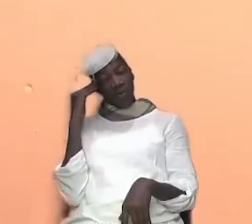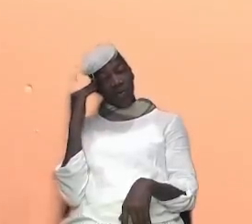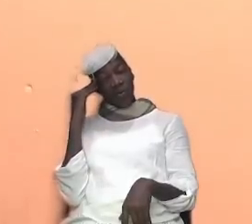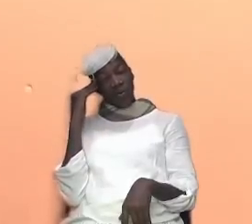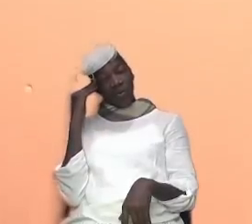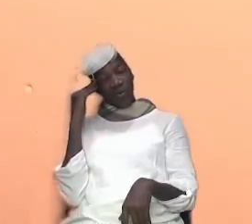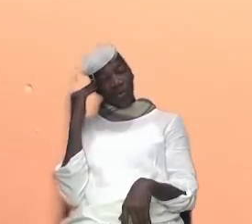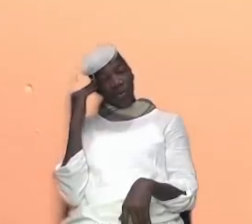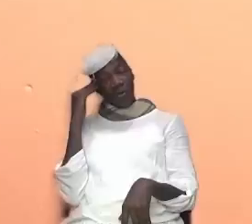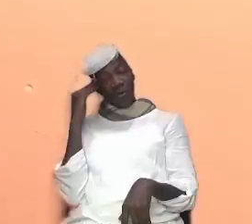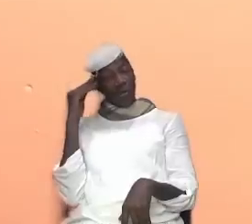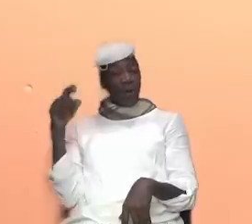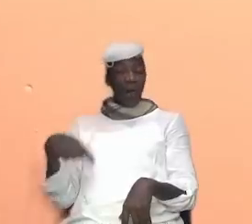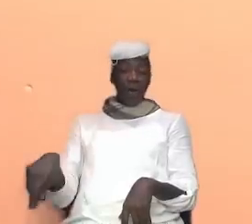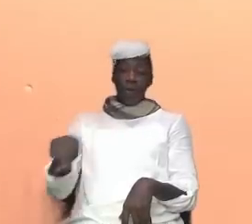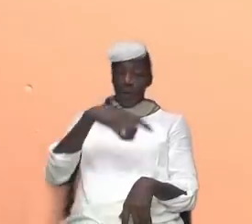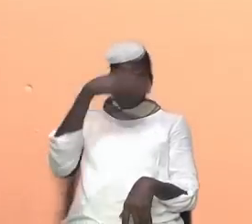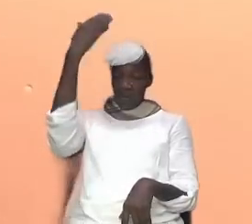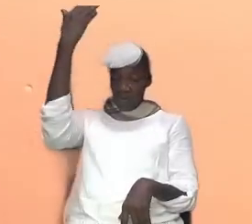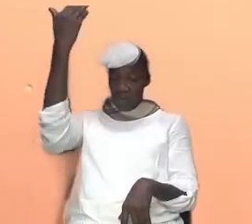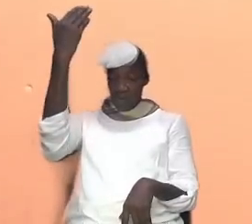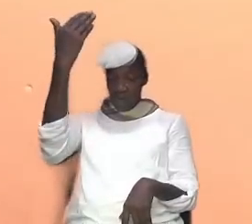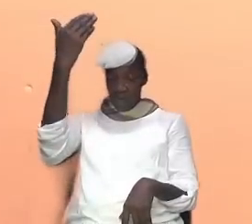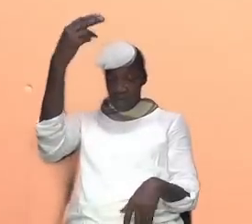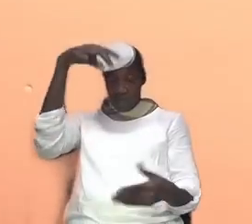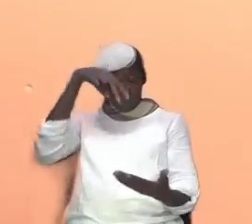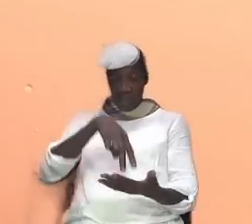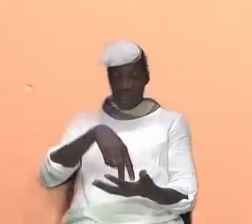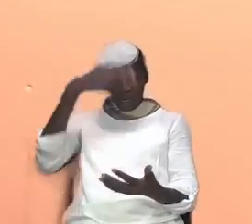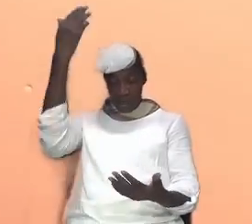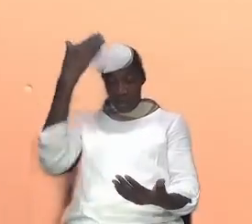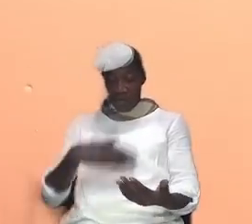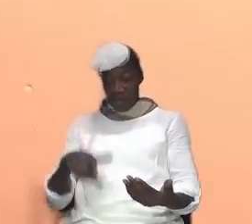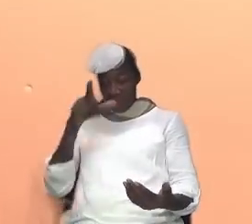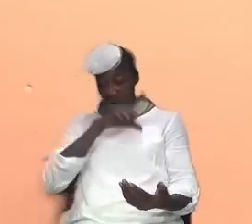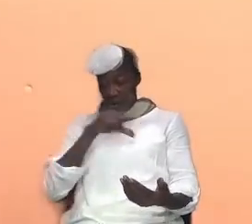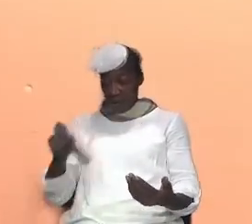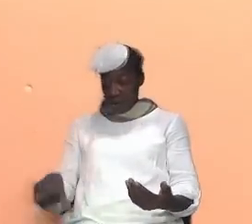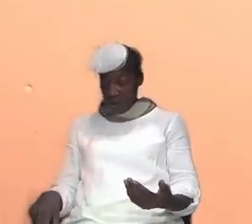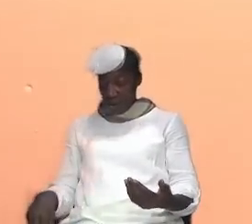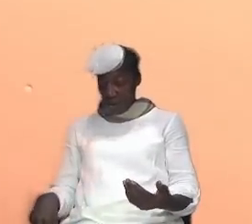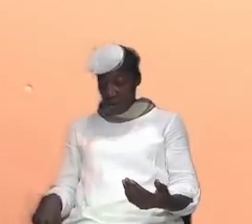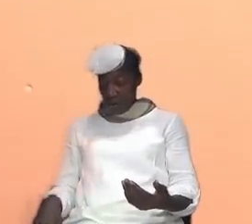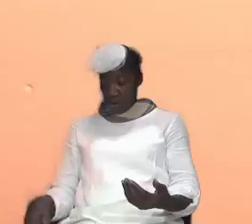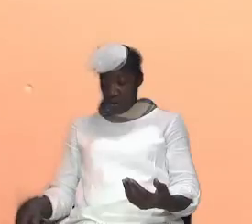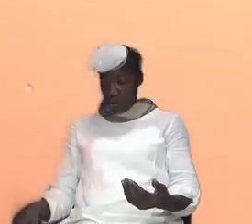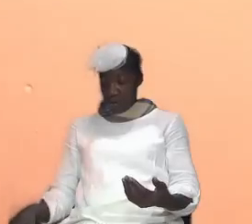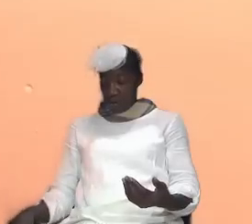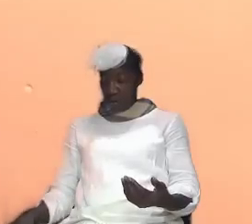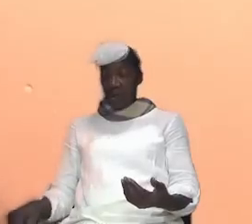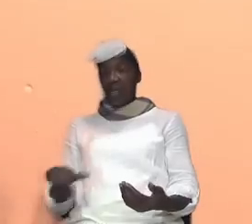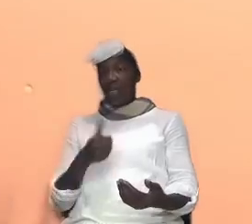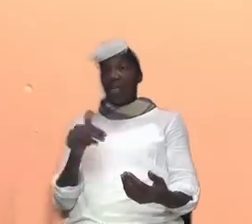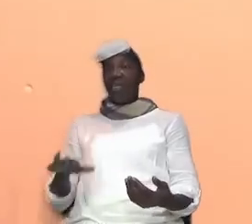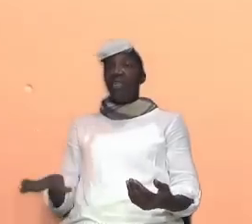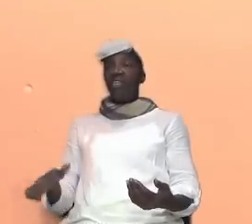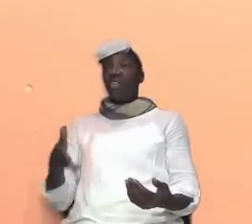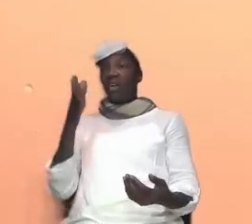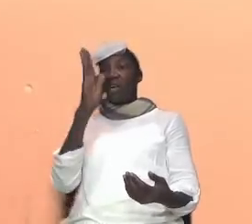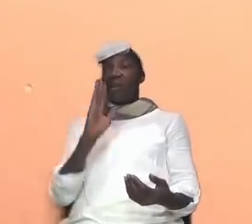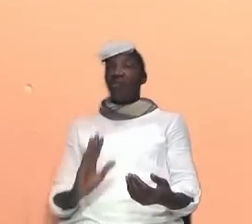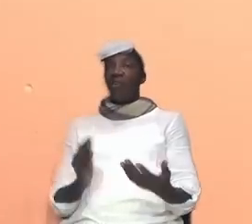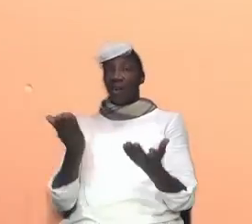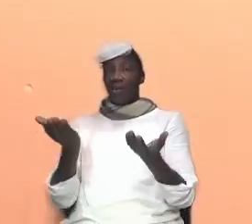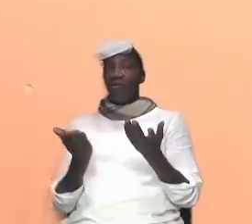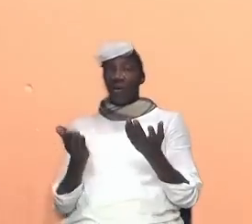are going to stand before the Lord Jesus Christ on that day, any child of God would want to